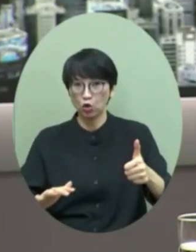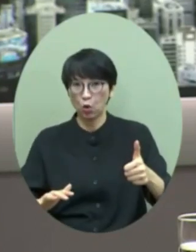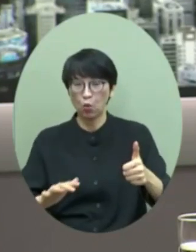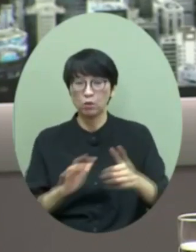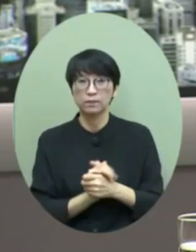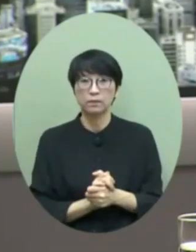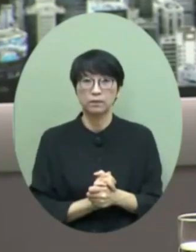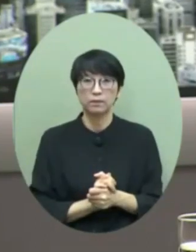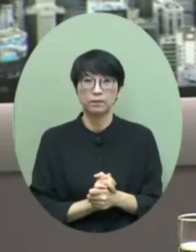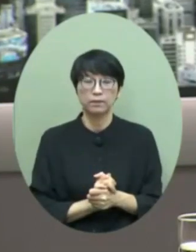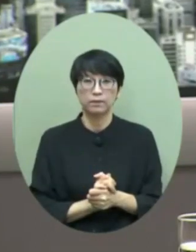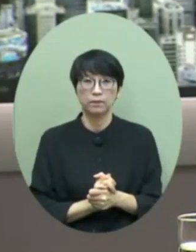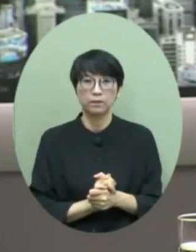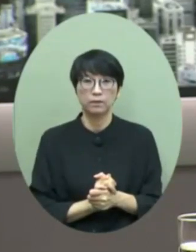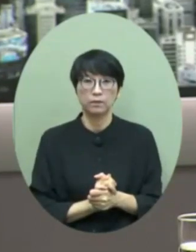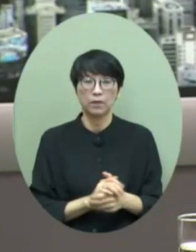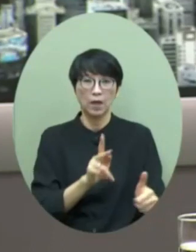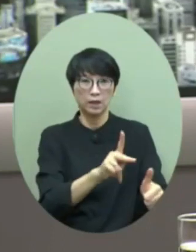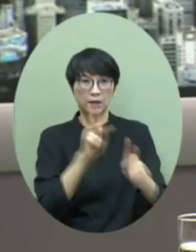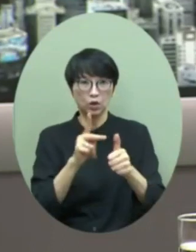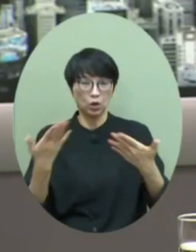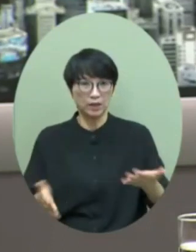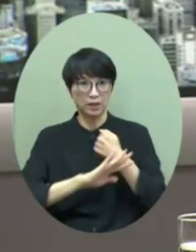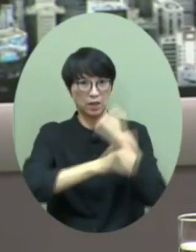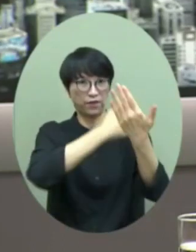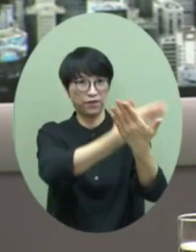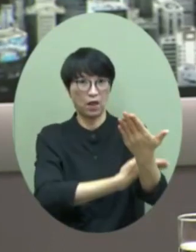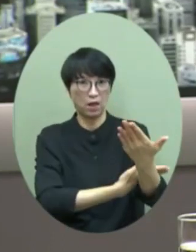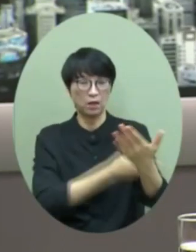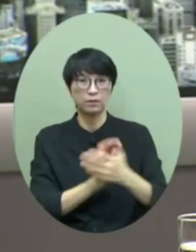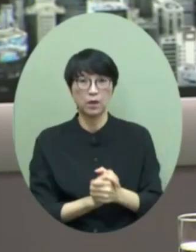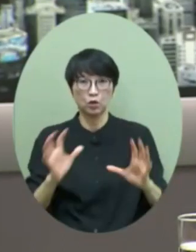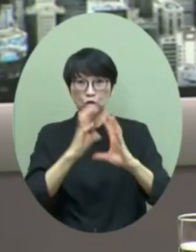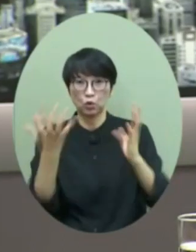And these 4 types of crimes are serious offenses.